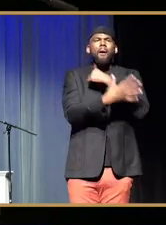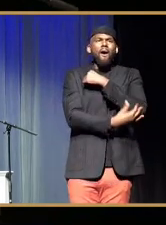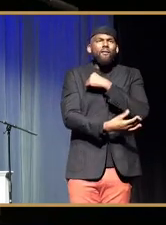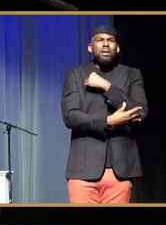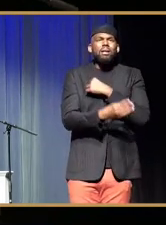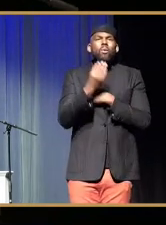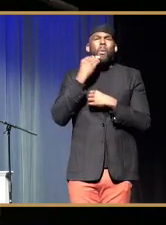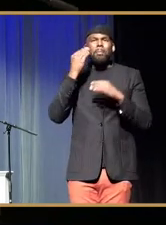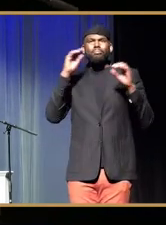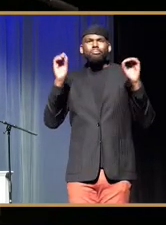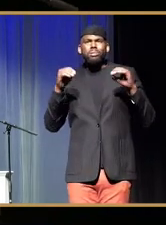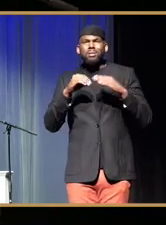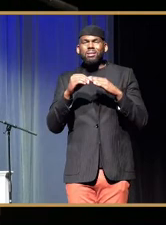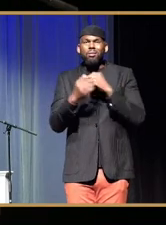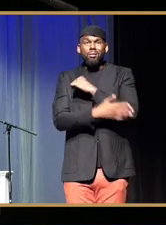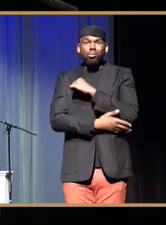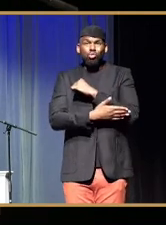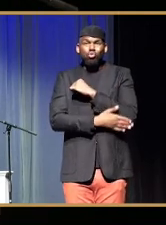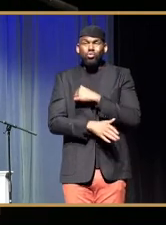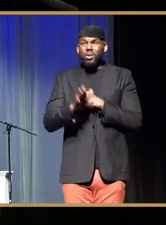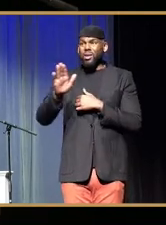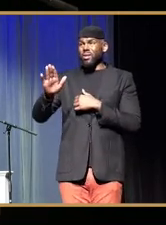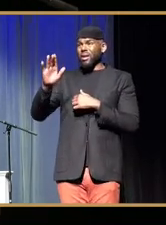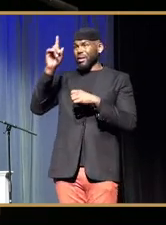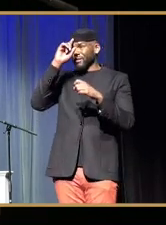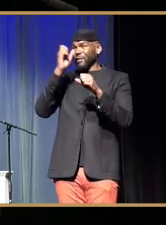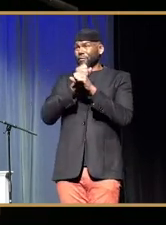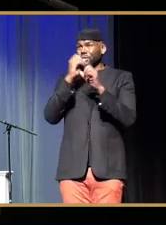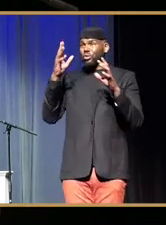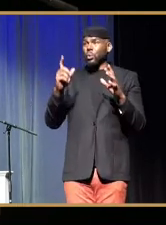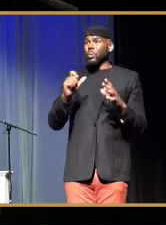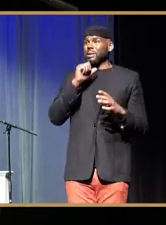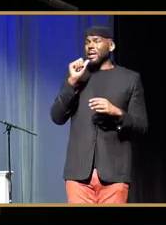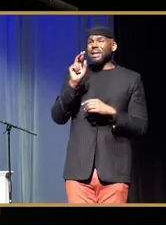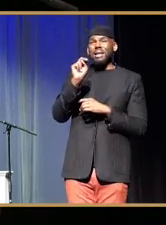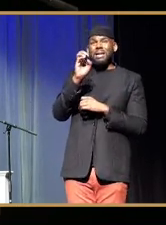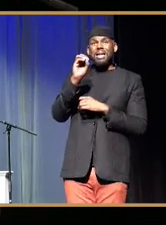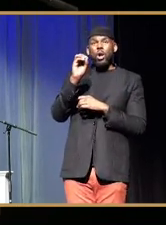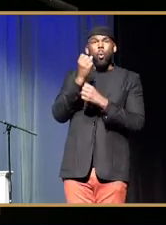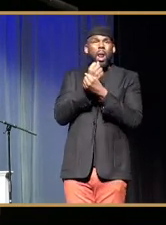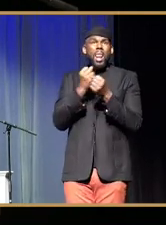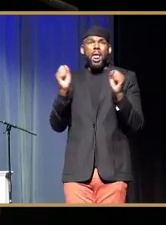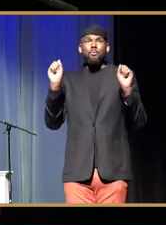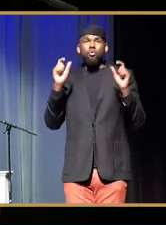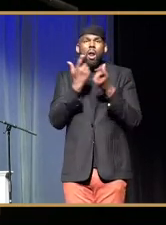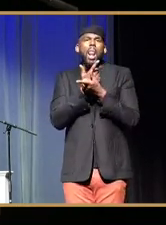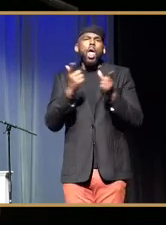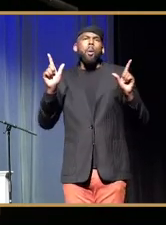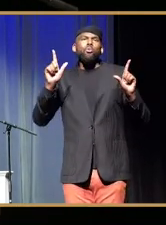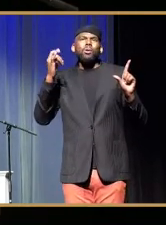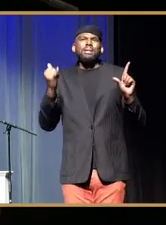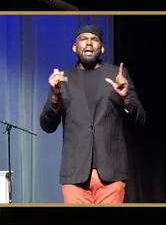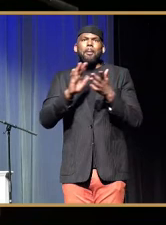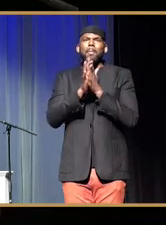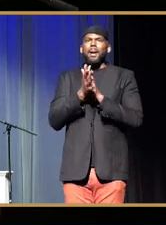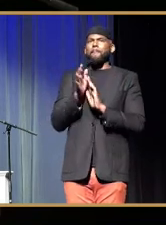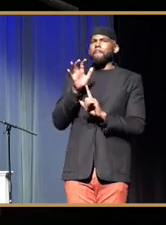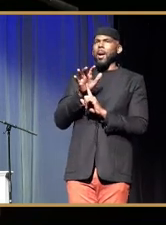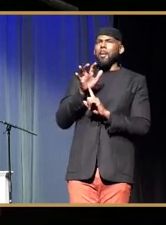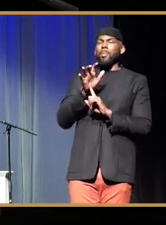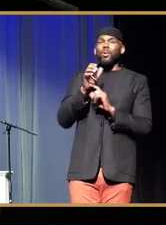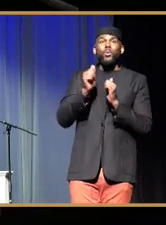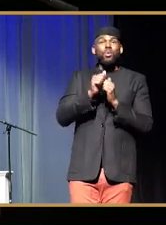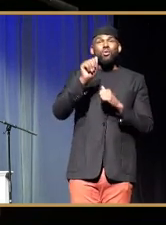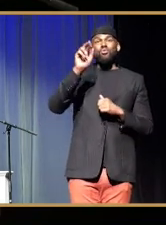Their economic vision was not the economic neoliberalism that has become popular since the 80s with